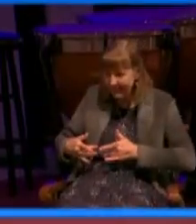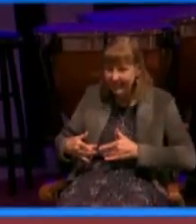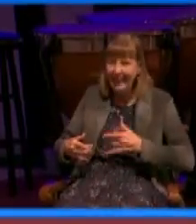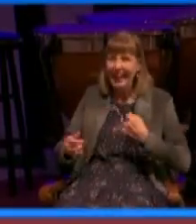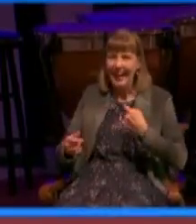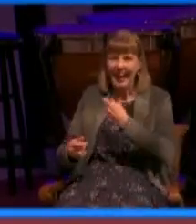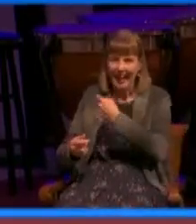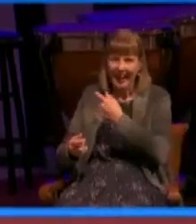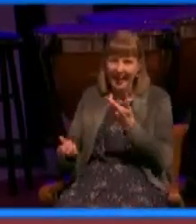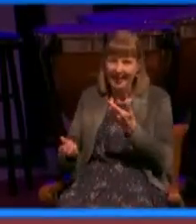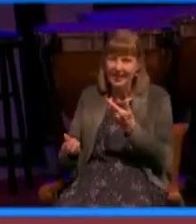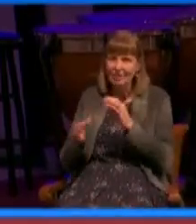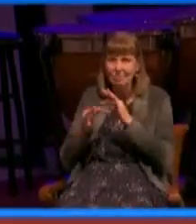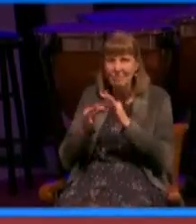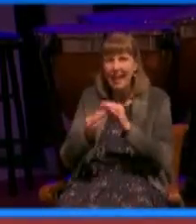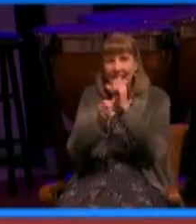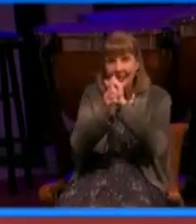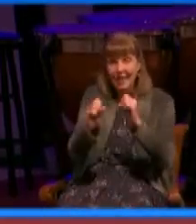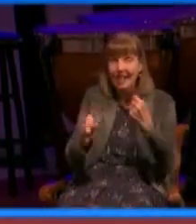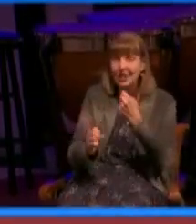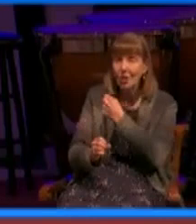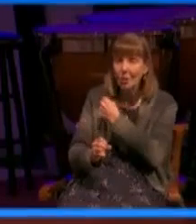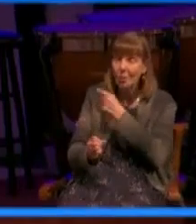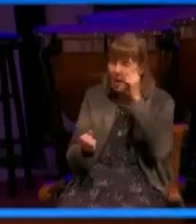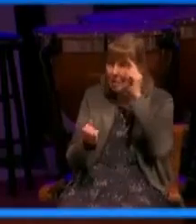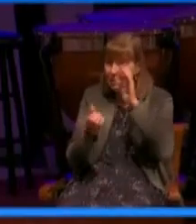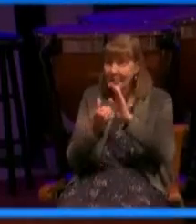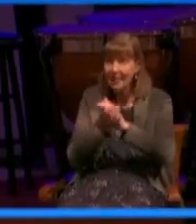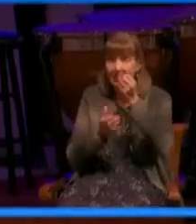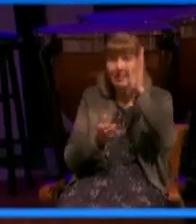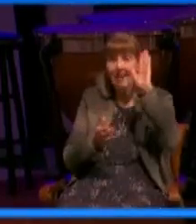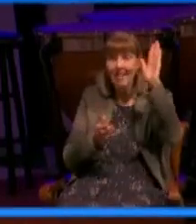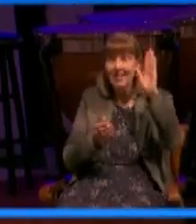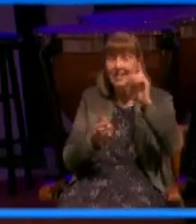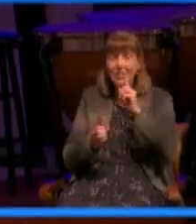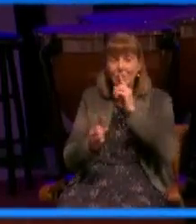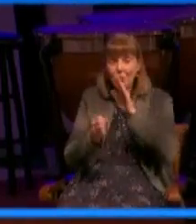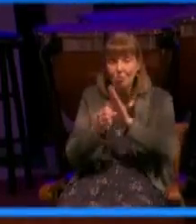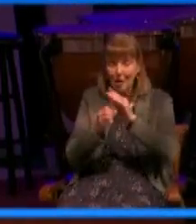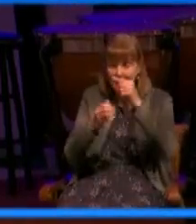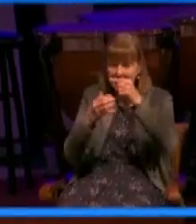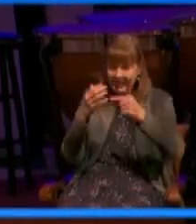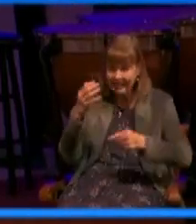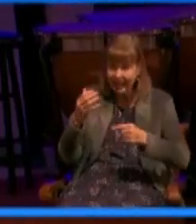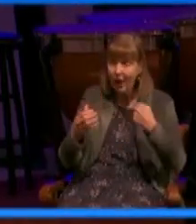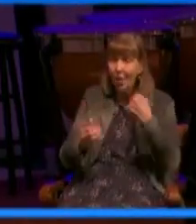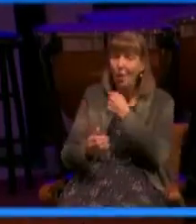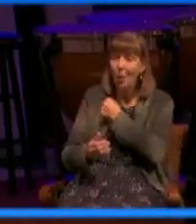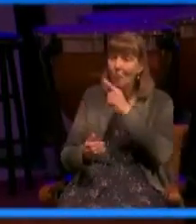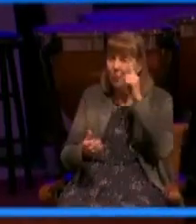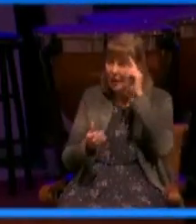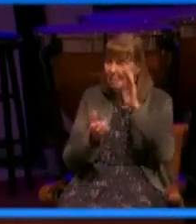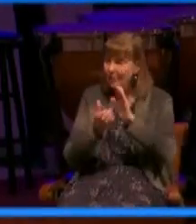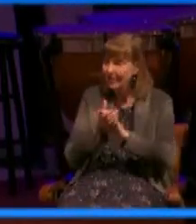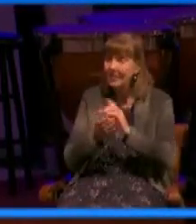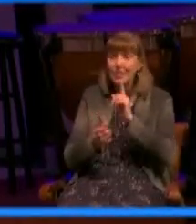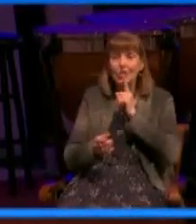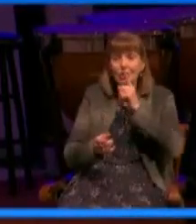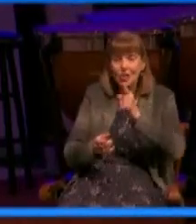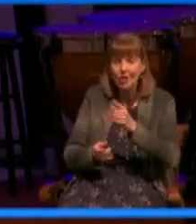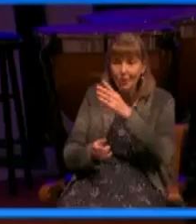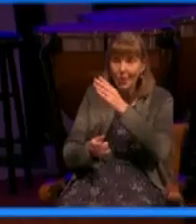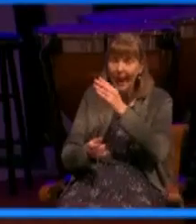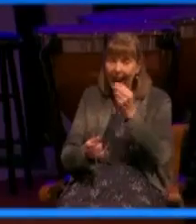promises of God, we believe he is true, and we turn our hearts towards him. In fact, if you have your Bible open, I want to close